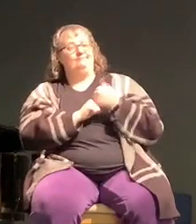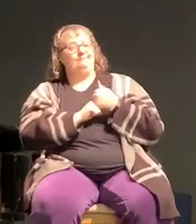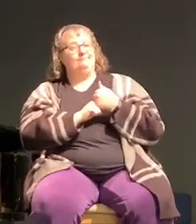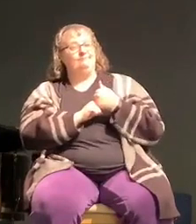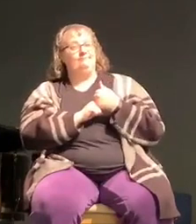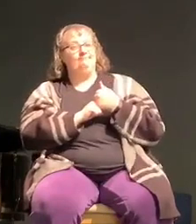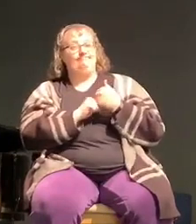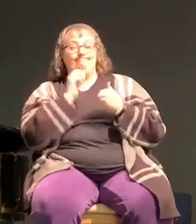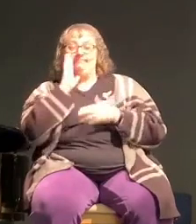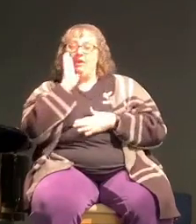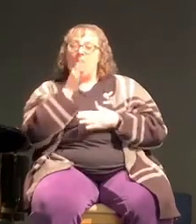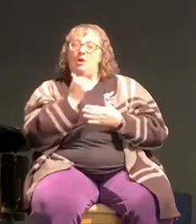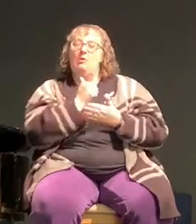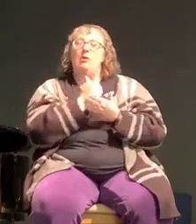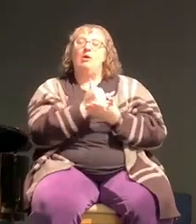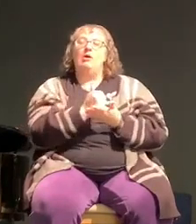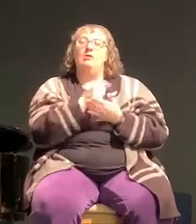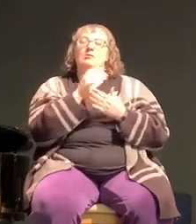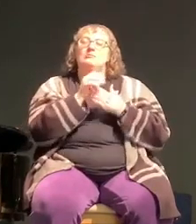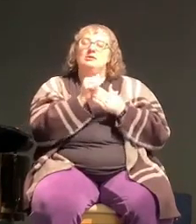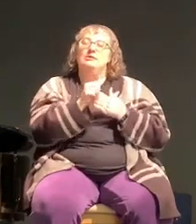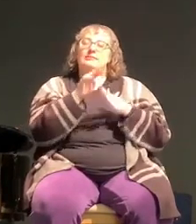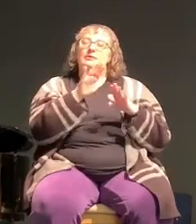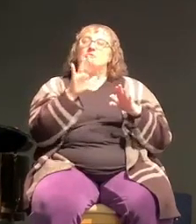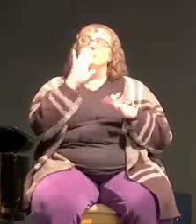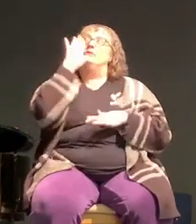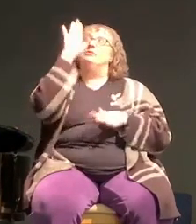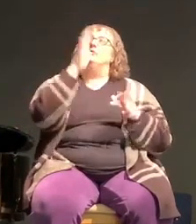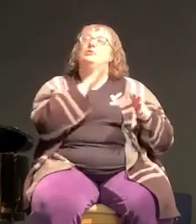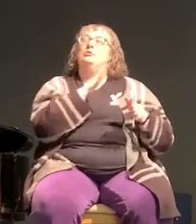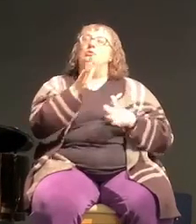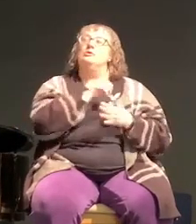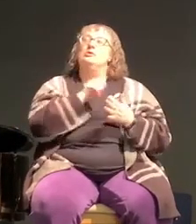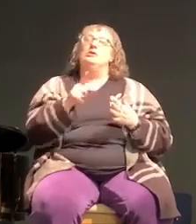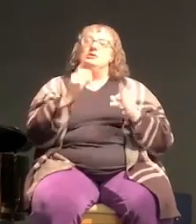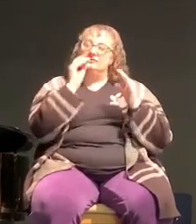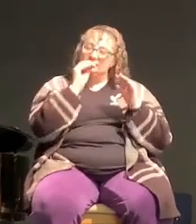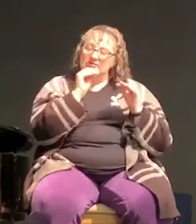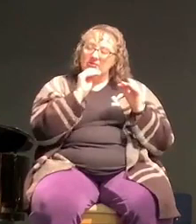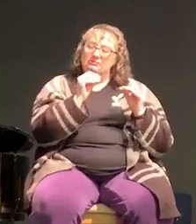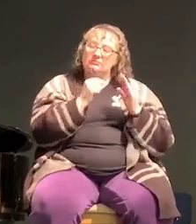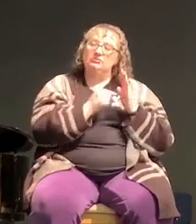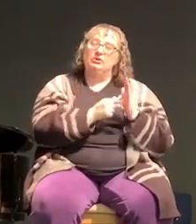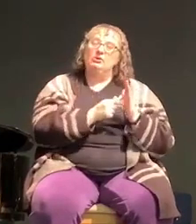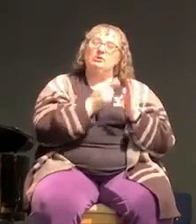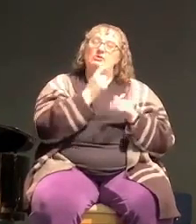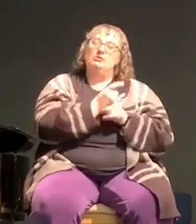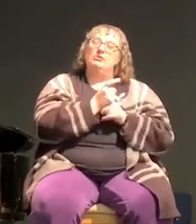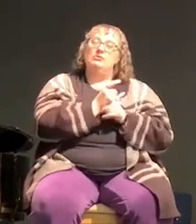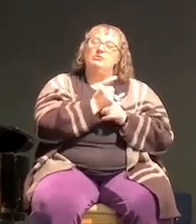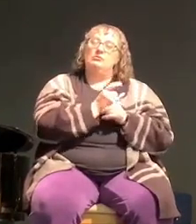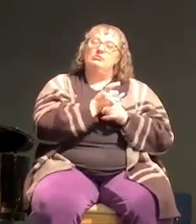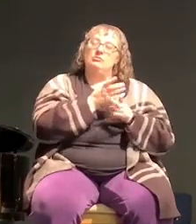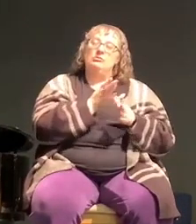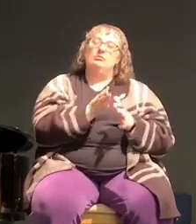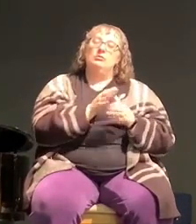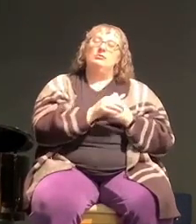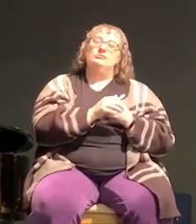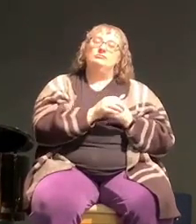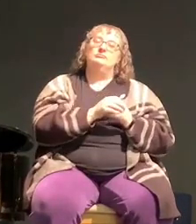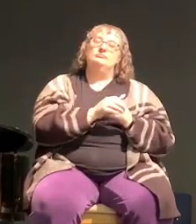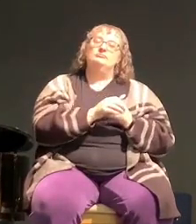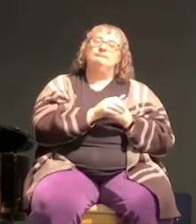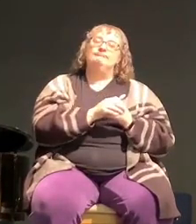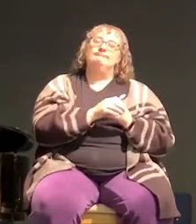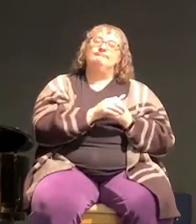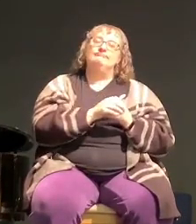She said, I will help lead my children in your ways, Lord. I will teach them and show them the right way. And then she said,